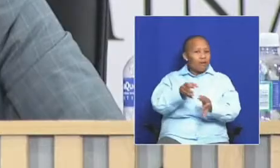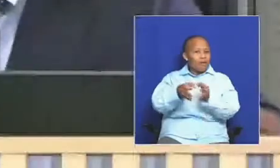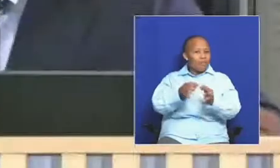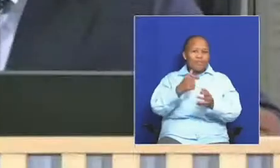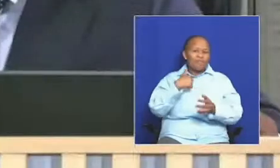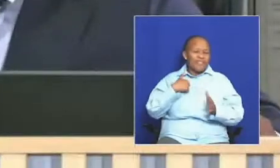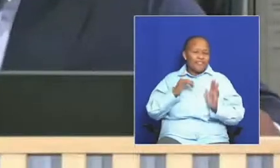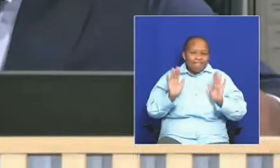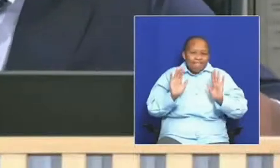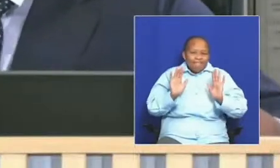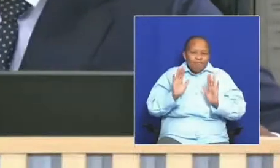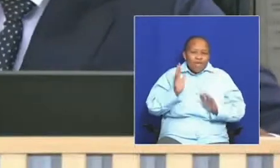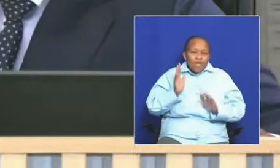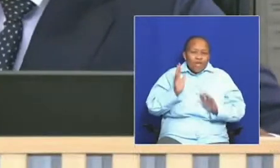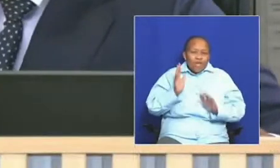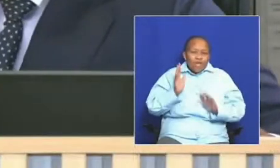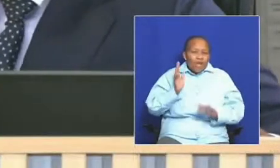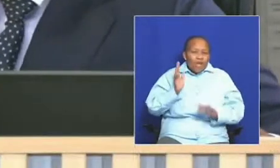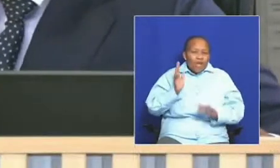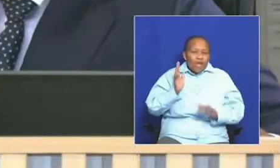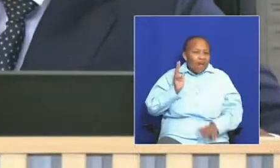You see, the difficulty then is